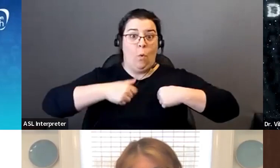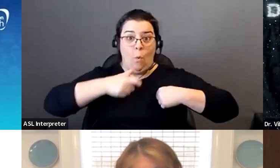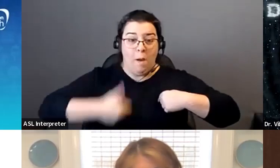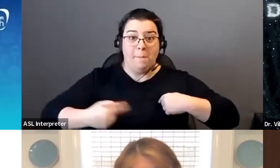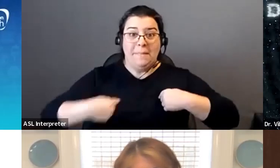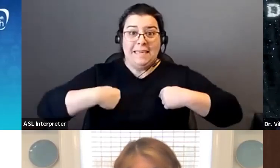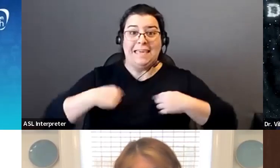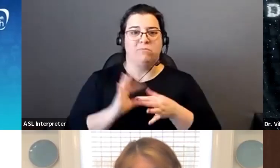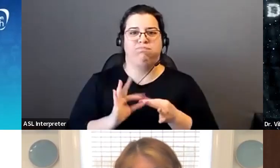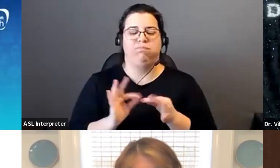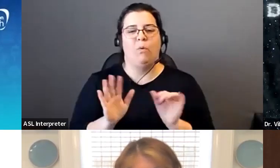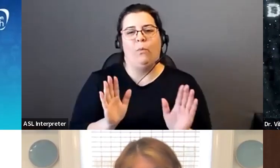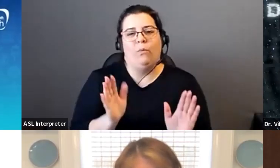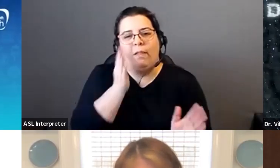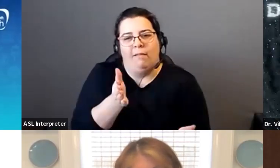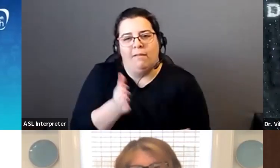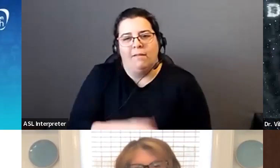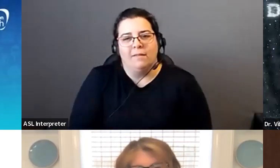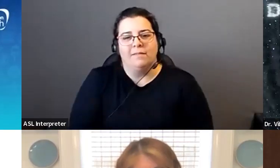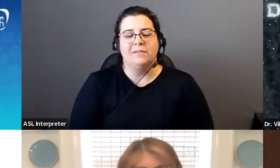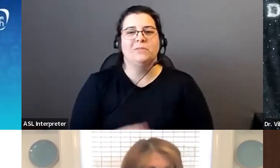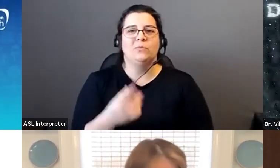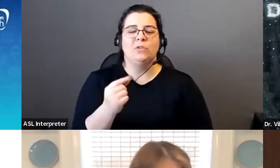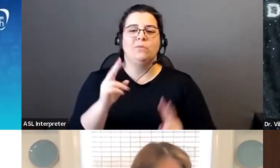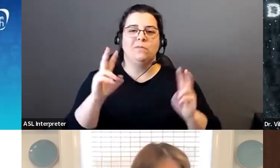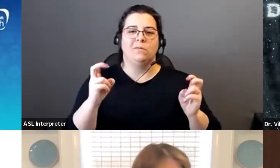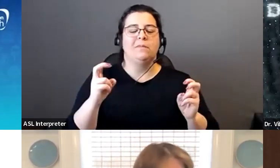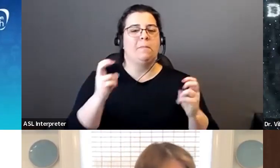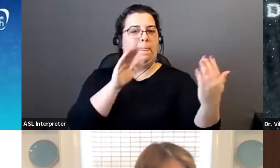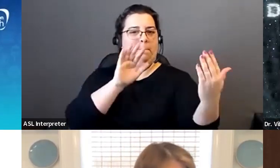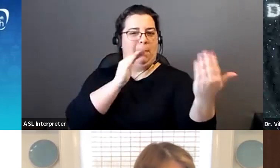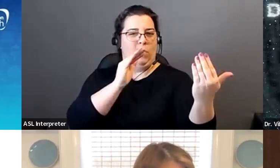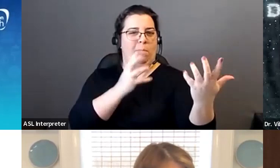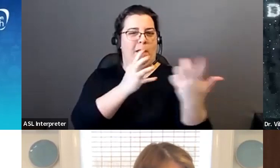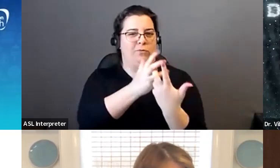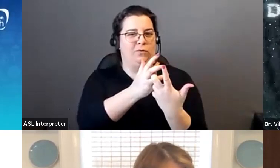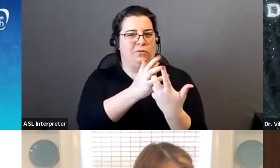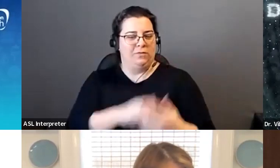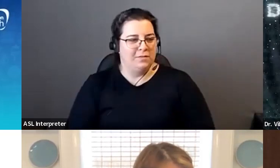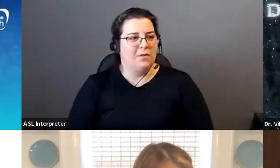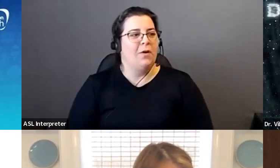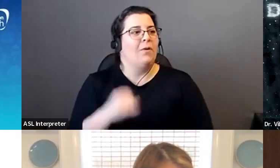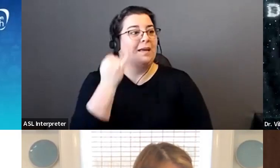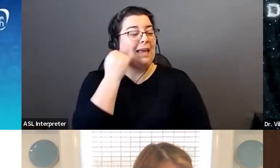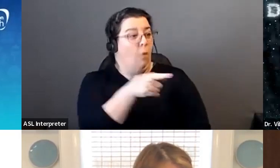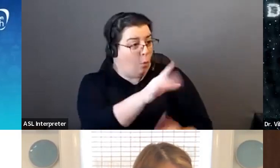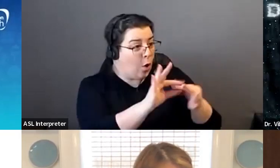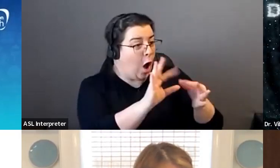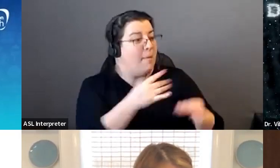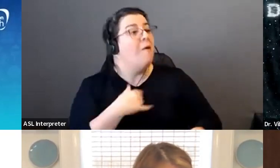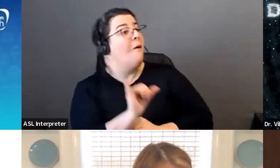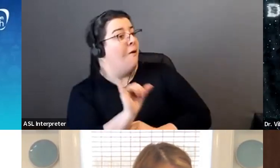you're, as we call it, mirror and matching, which means whatever they're saying, you're responding back to. So for example, if